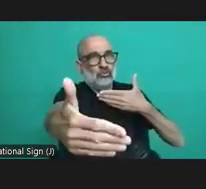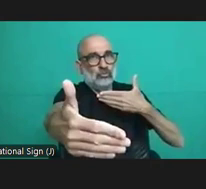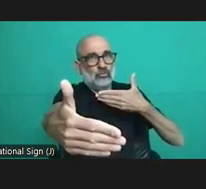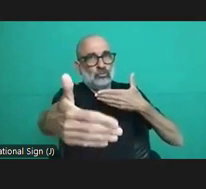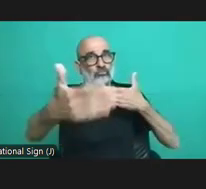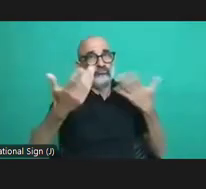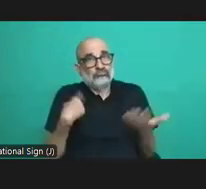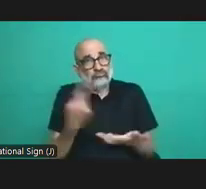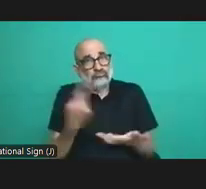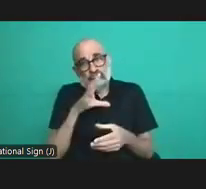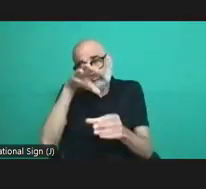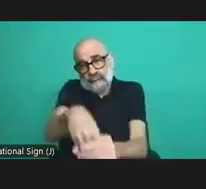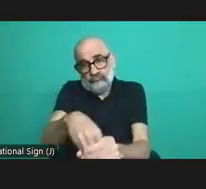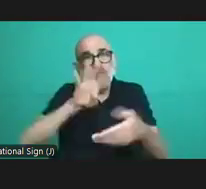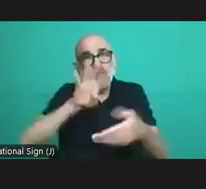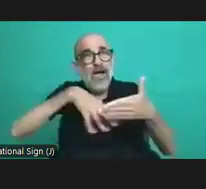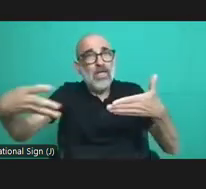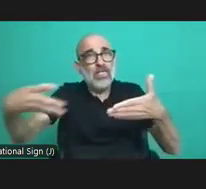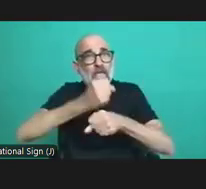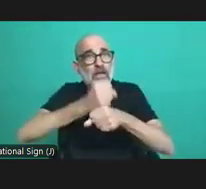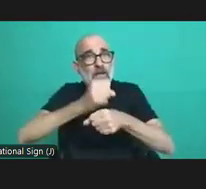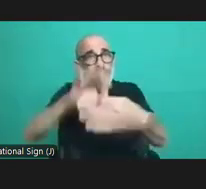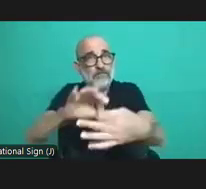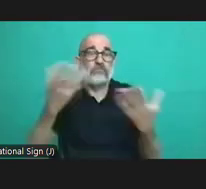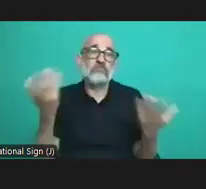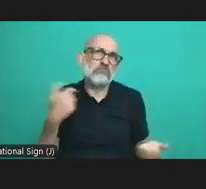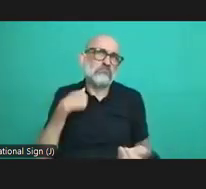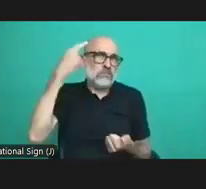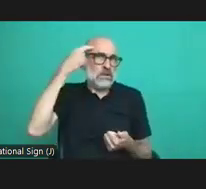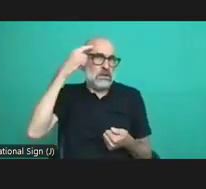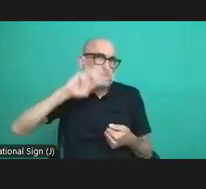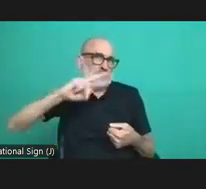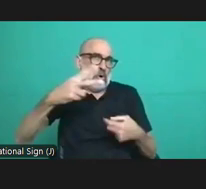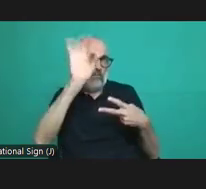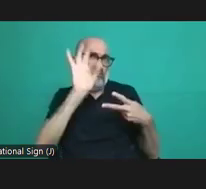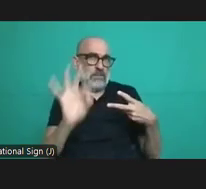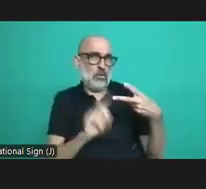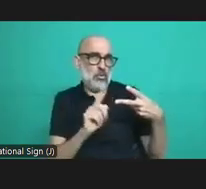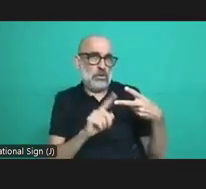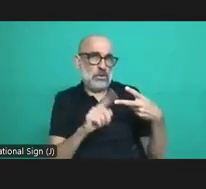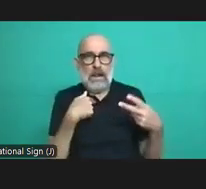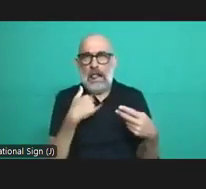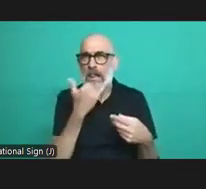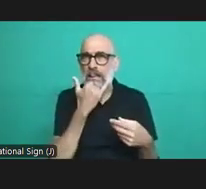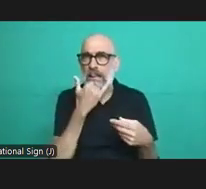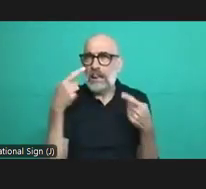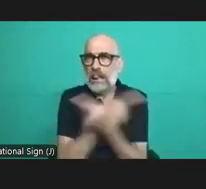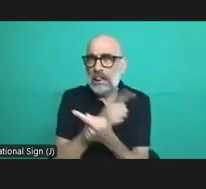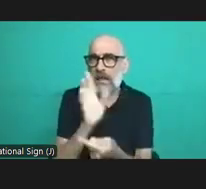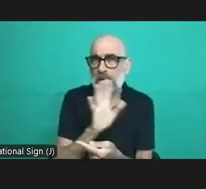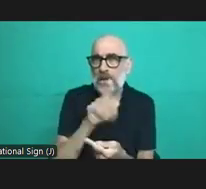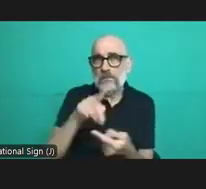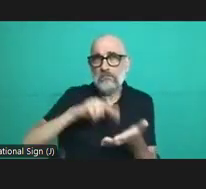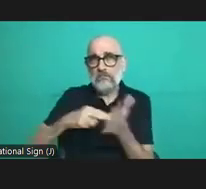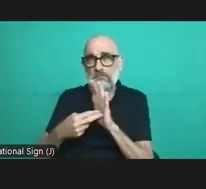you about finance. Okay. So let me pose your second question if Yes. you agree. Okay. So in